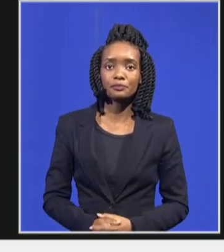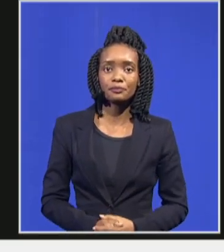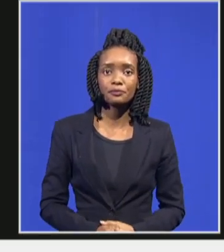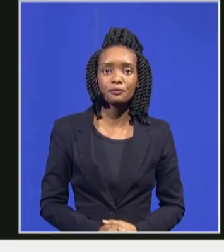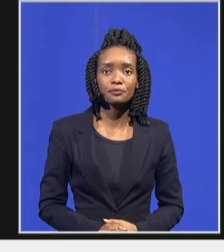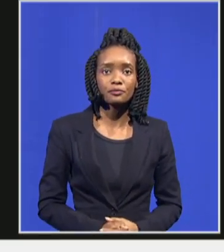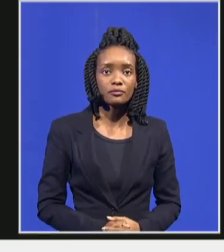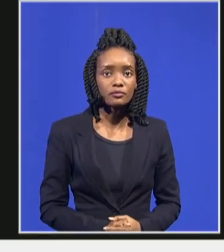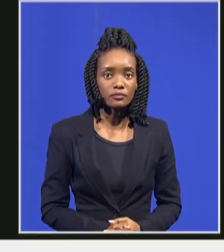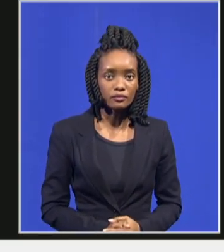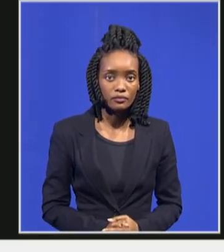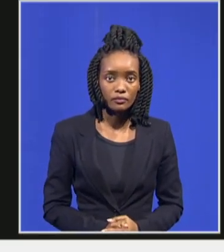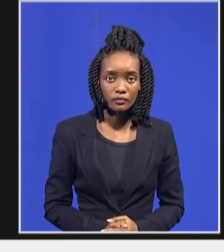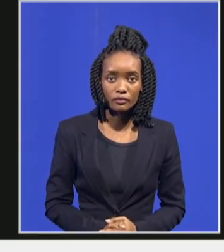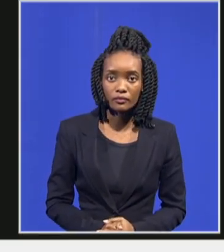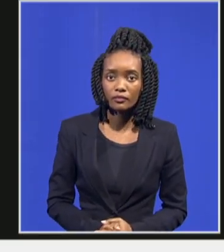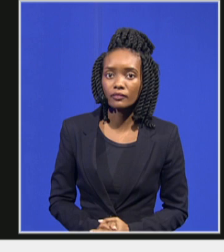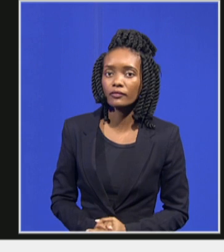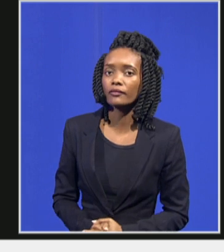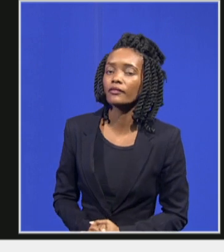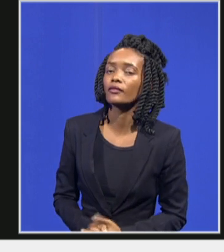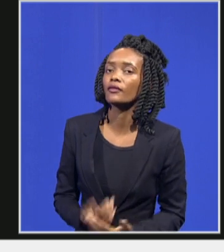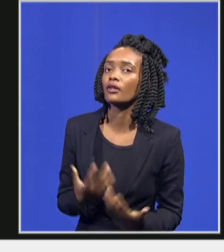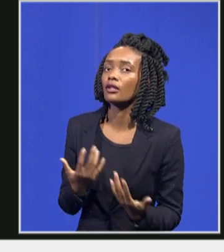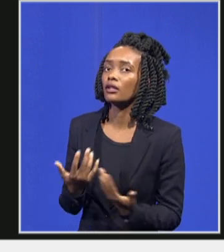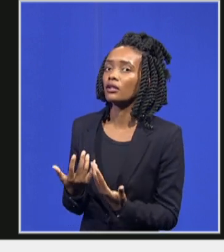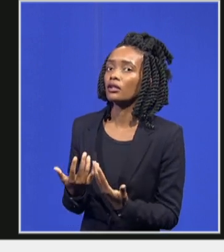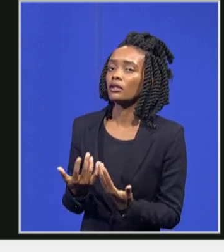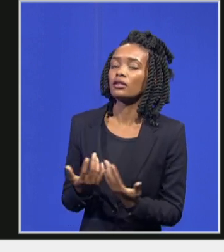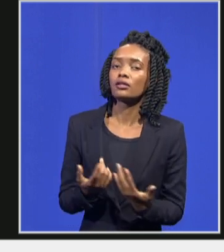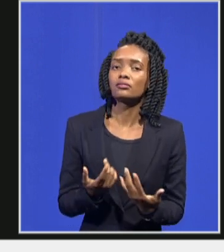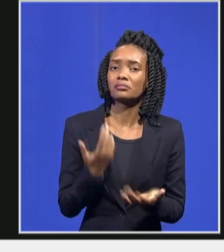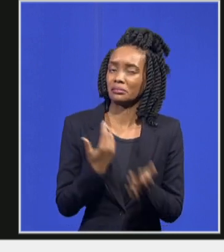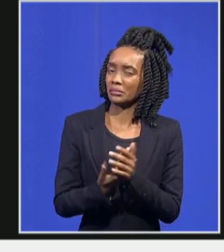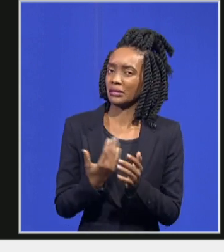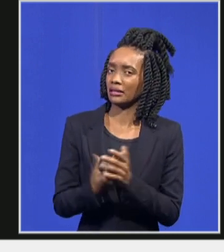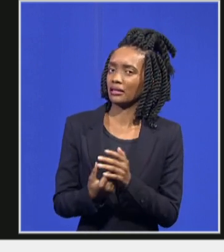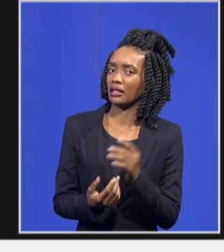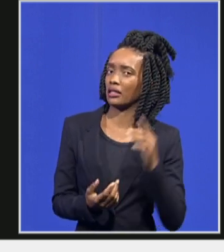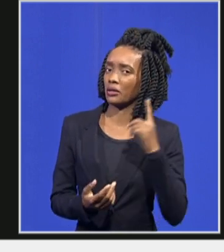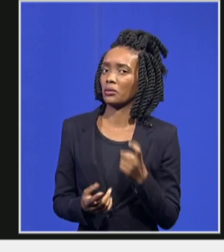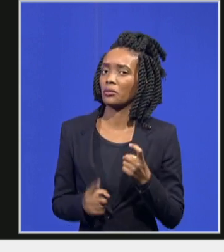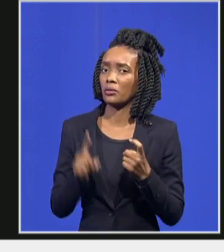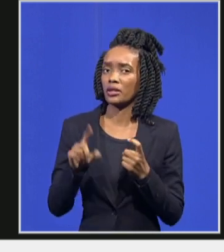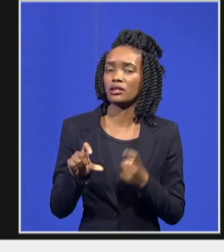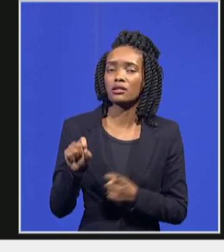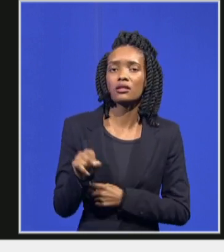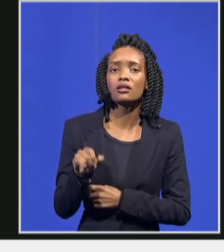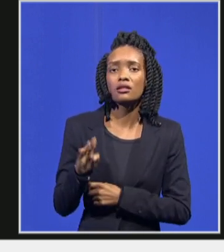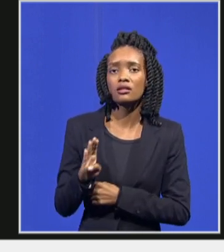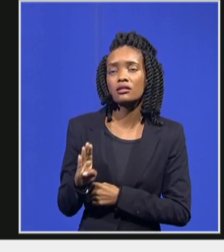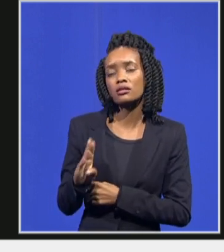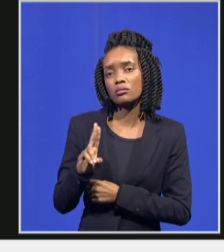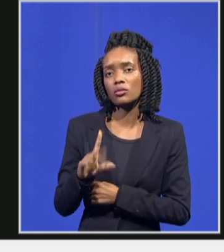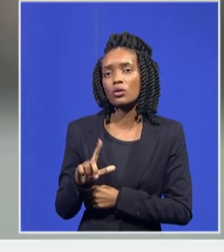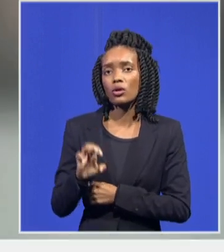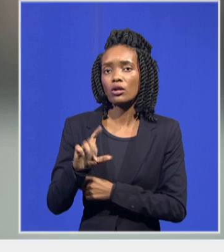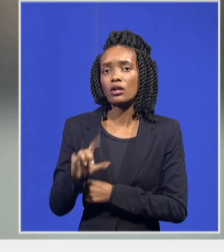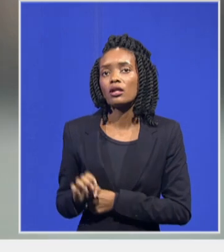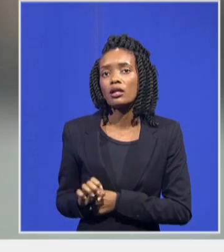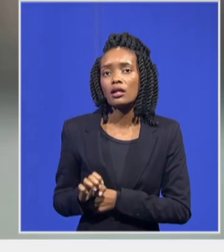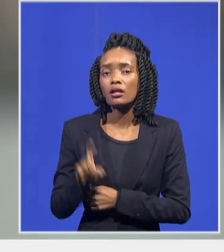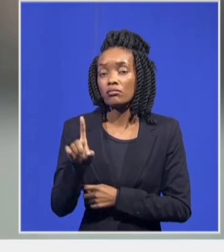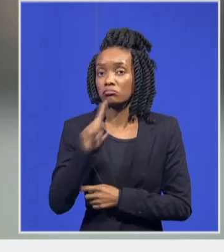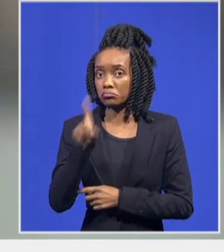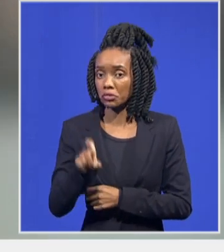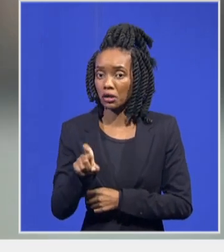And then, Deepak, can I just pick up this question that Sipilele Gludla's put in